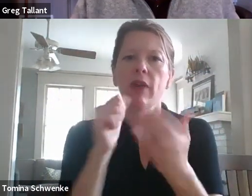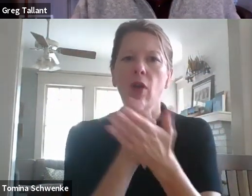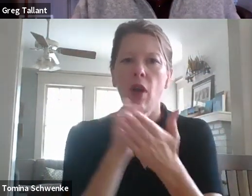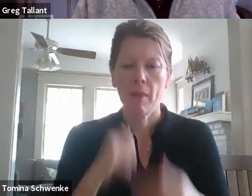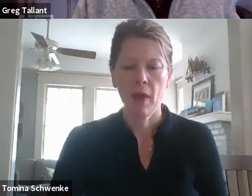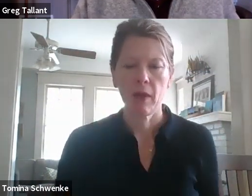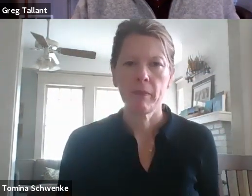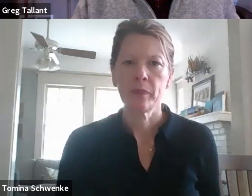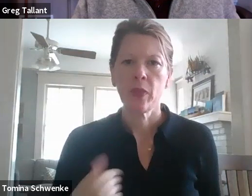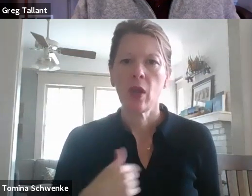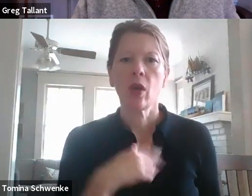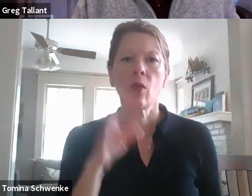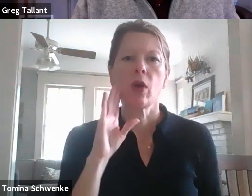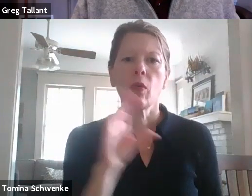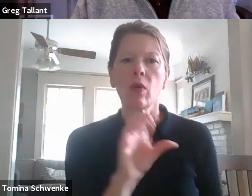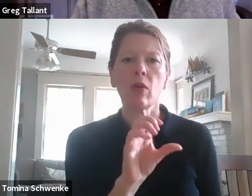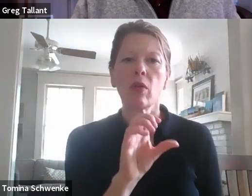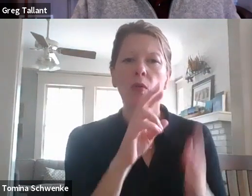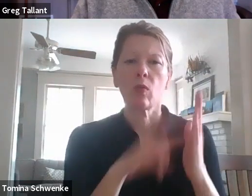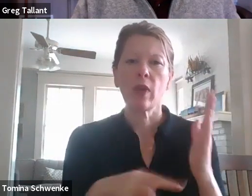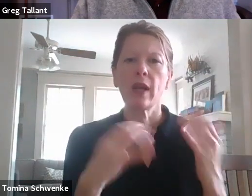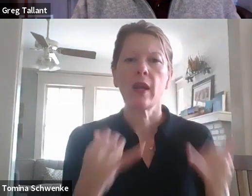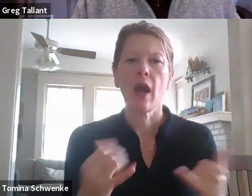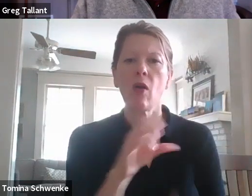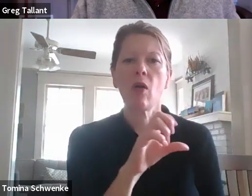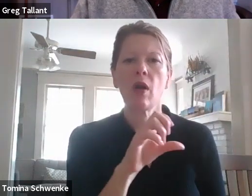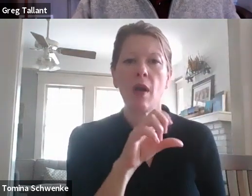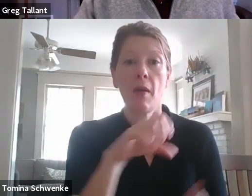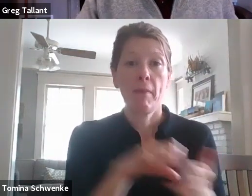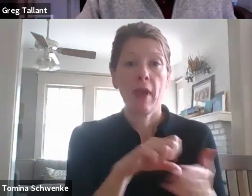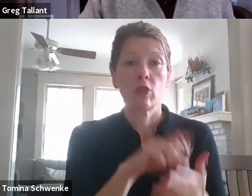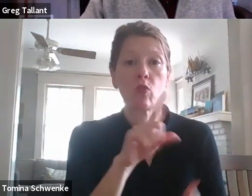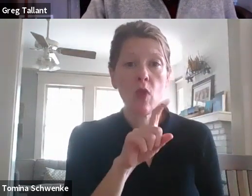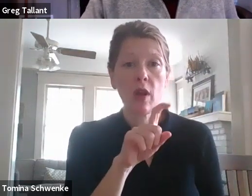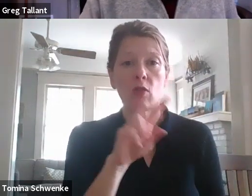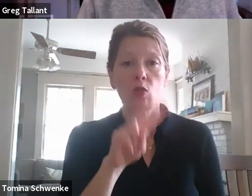We'll continue with Suffrages B on page 122.